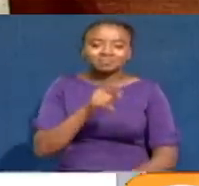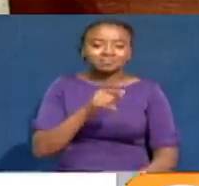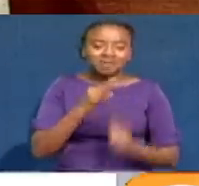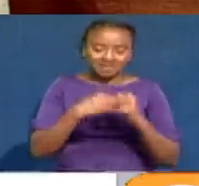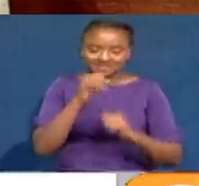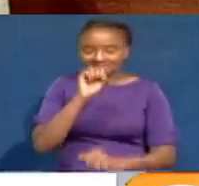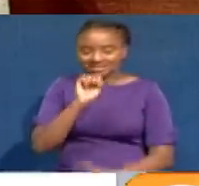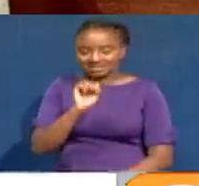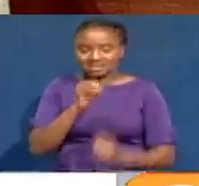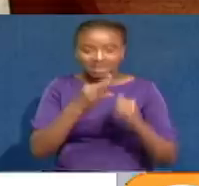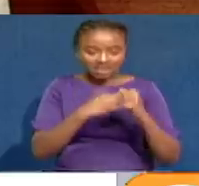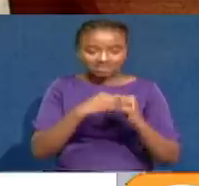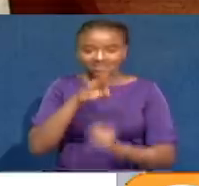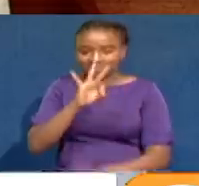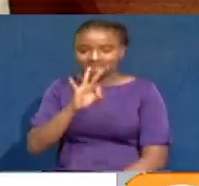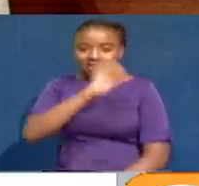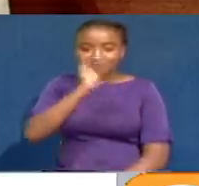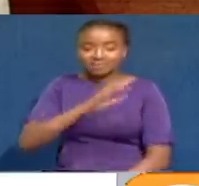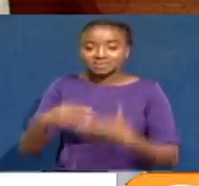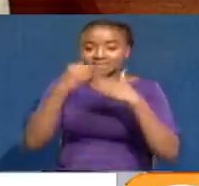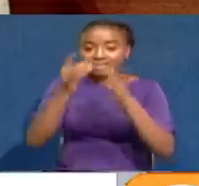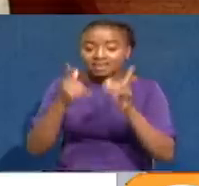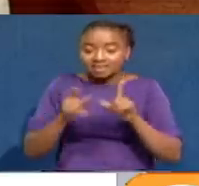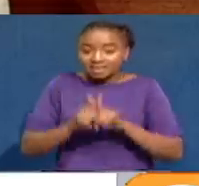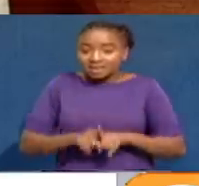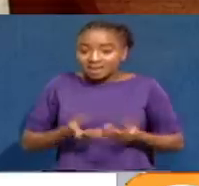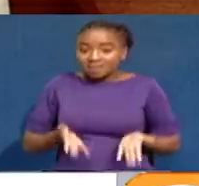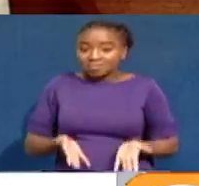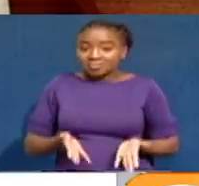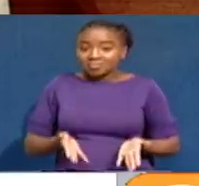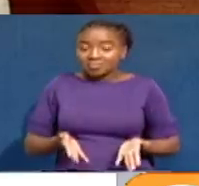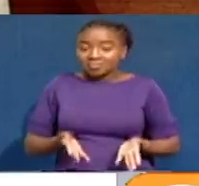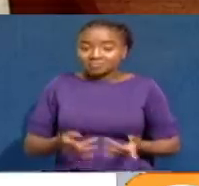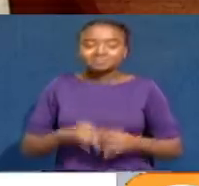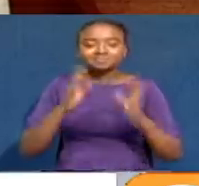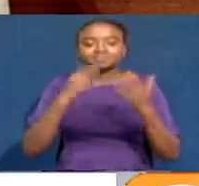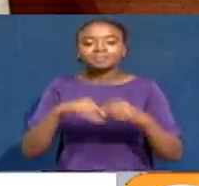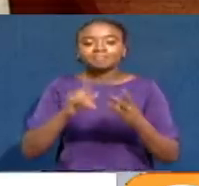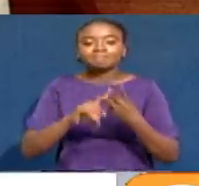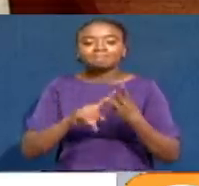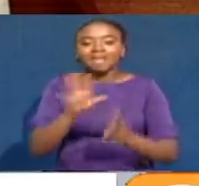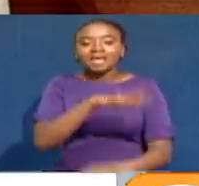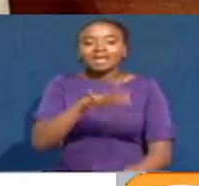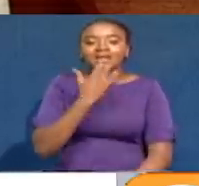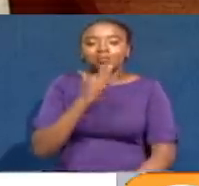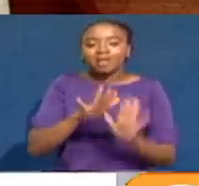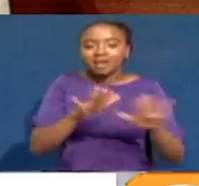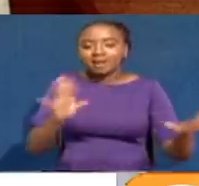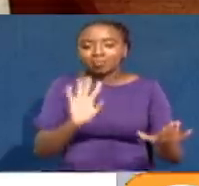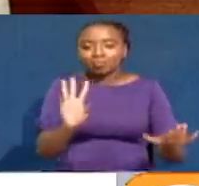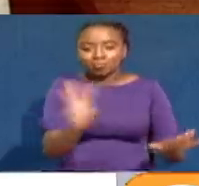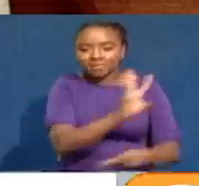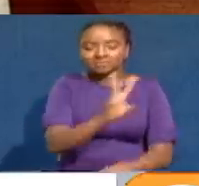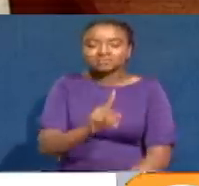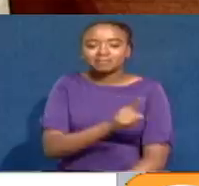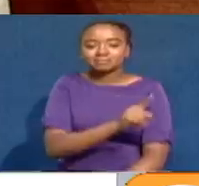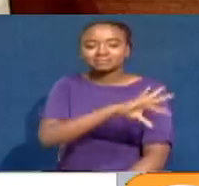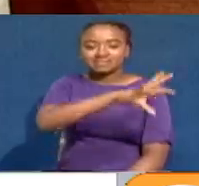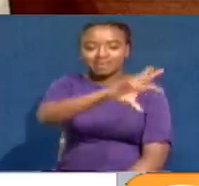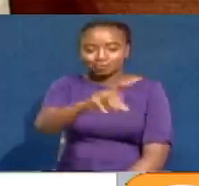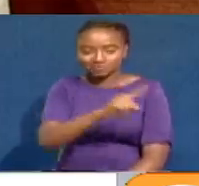in 2017. Go there and tell me whether you see those votes. In western, the western